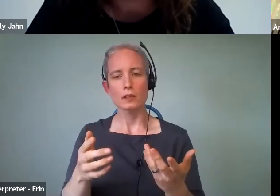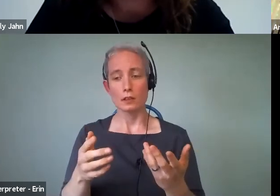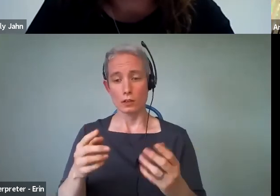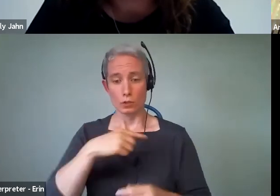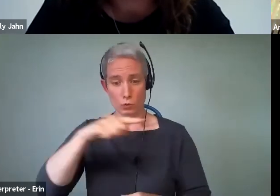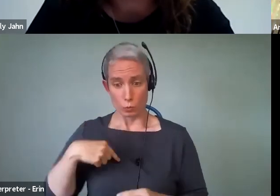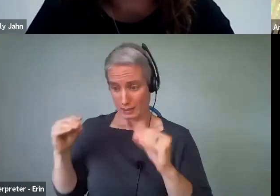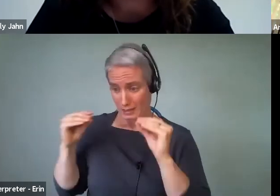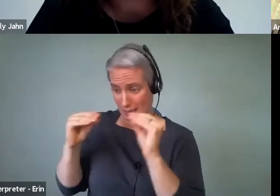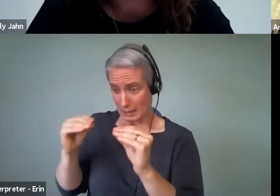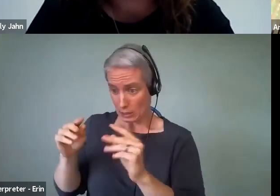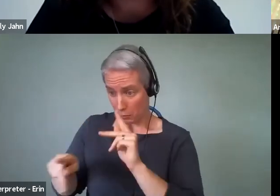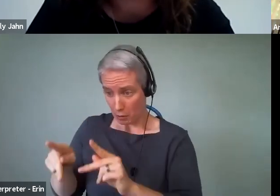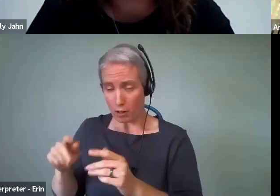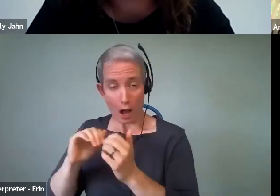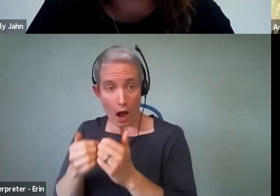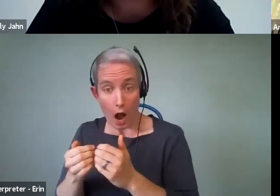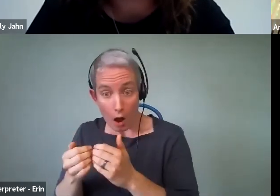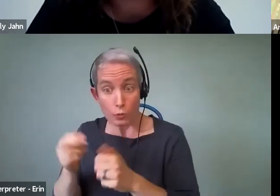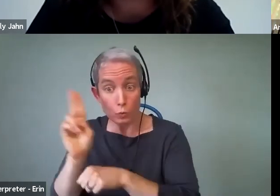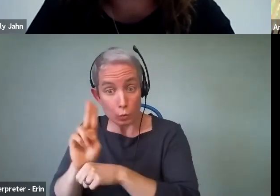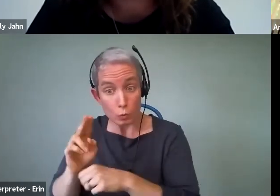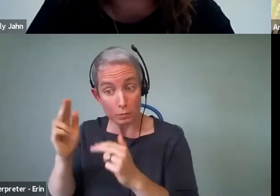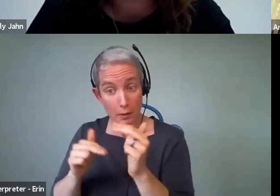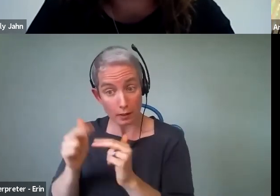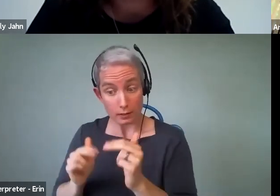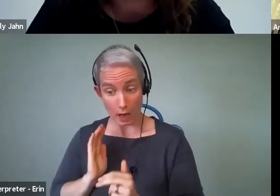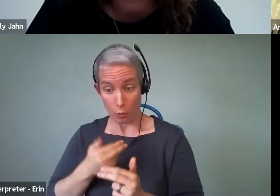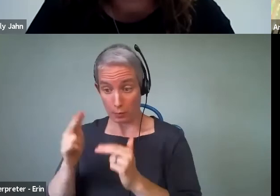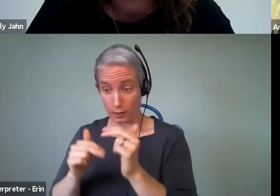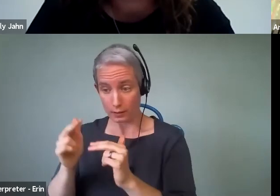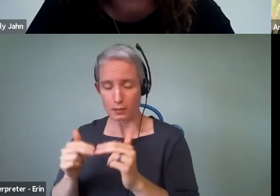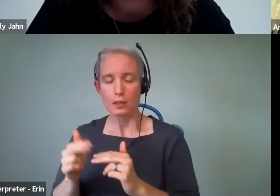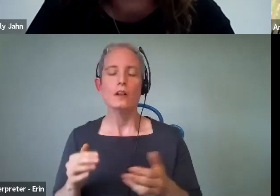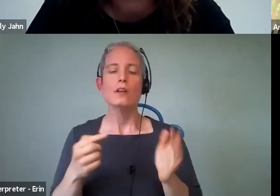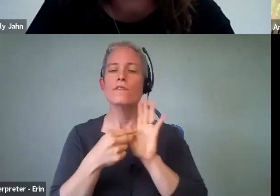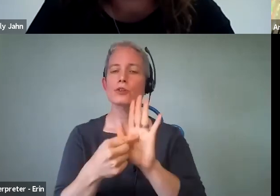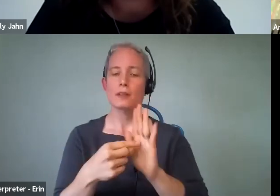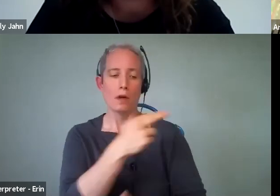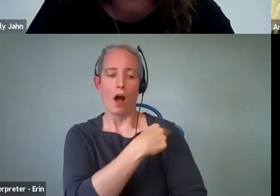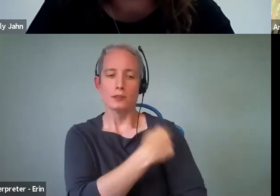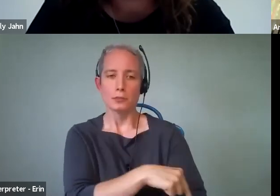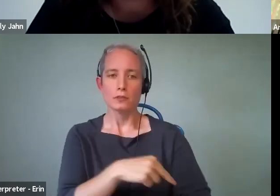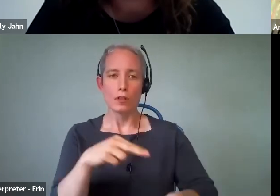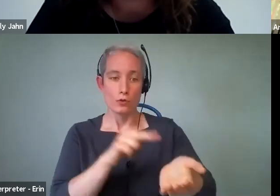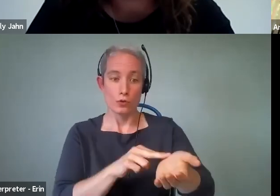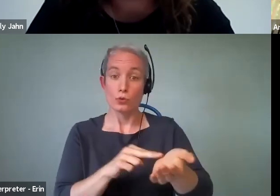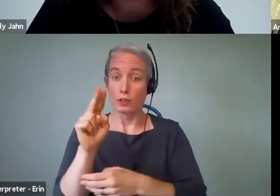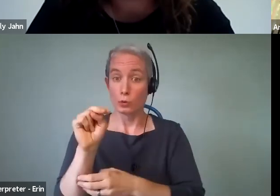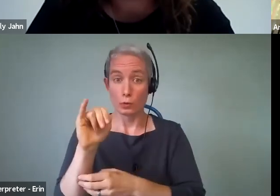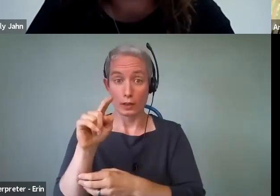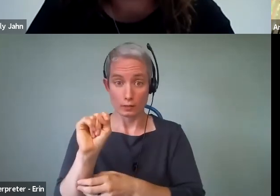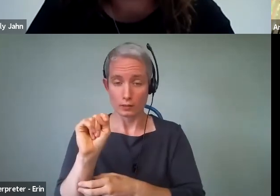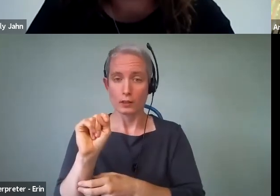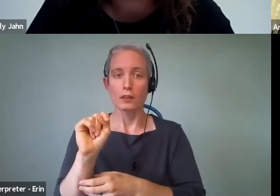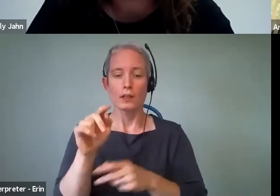So, when you come into any new nursing unit, you have I mean, weeks and weeks and weeks of training, I mean, and checked